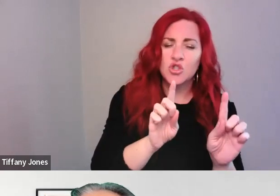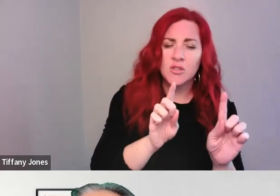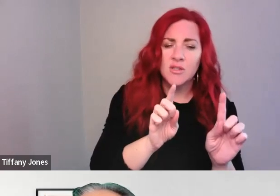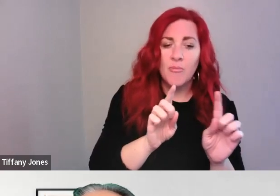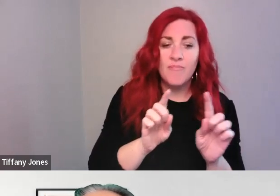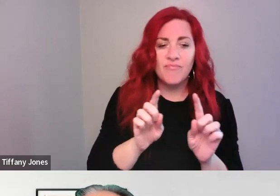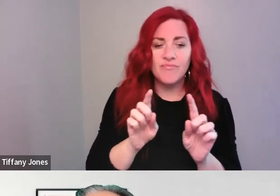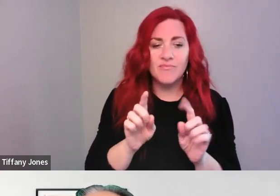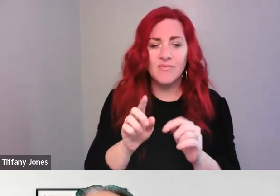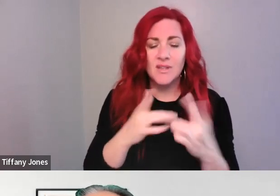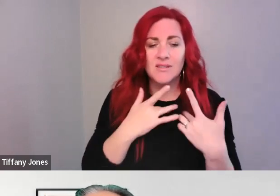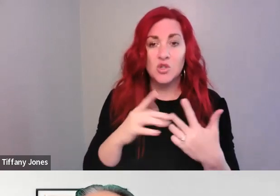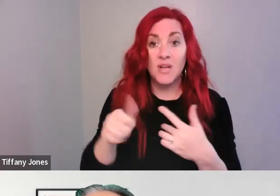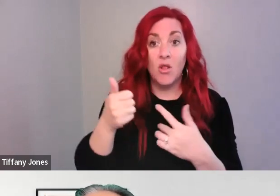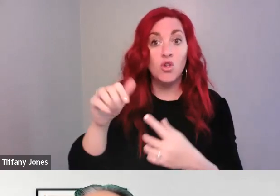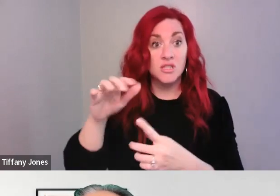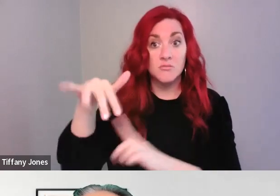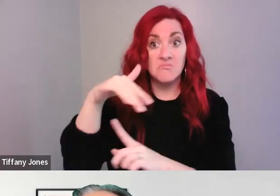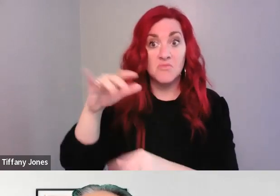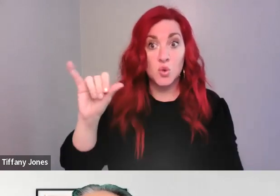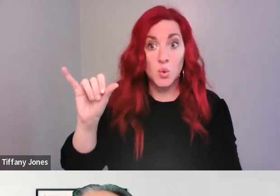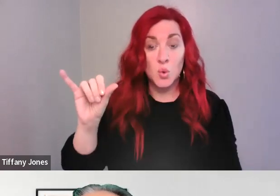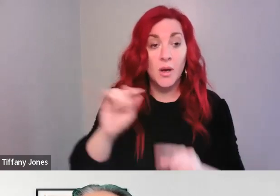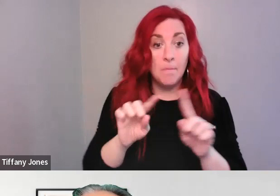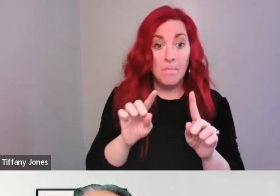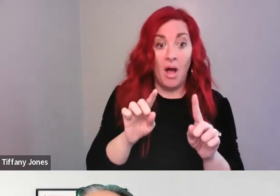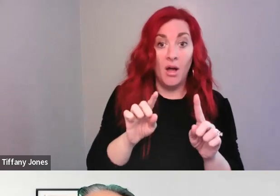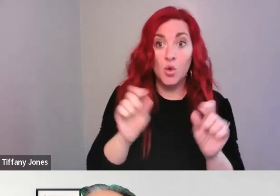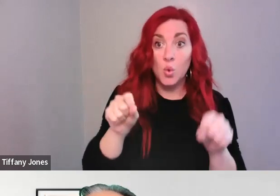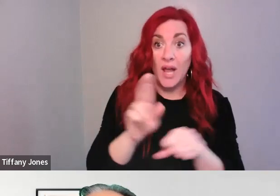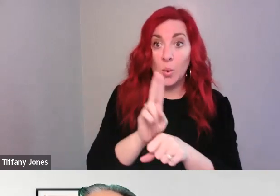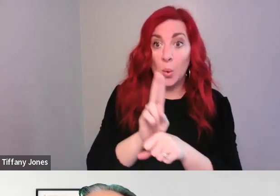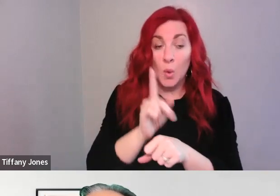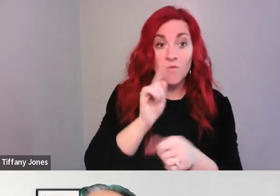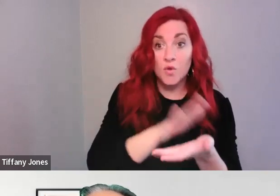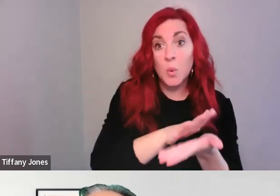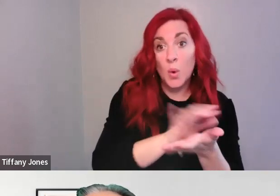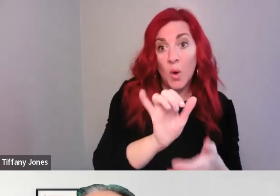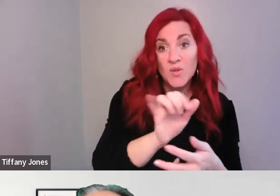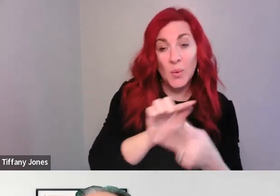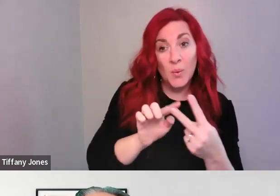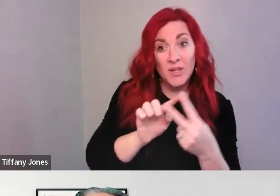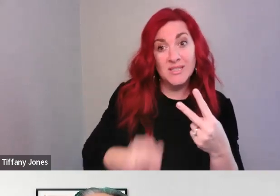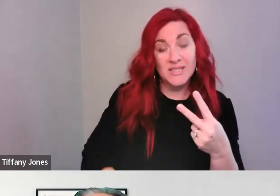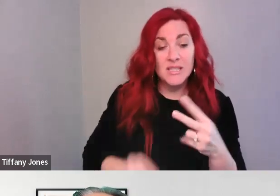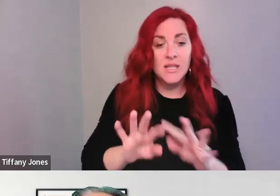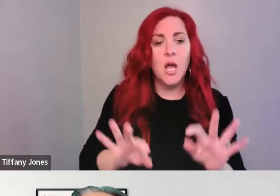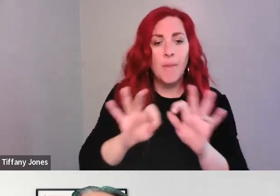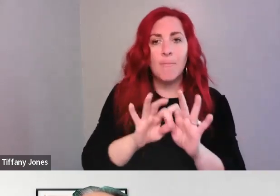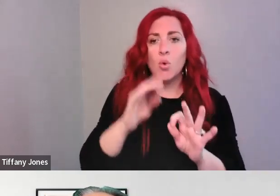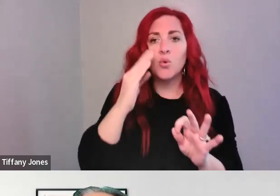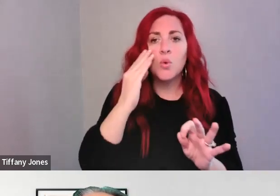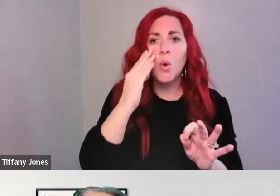apply in other settings as well, but they do apply to schools. So it's kind of important to be aware not